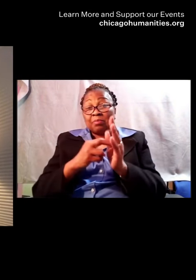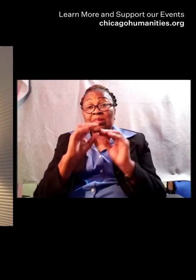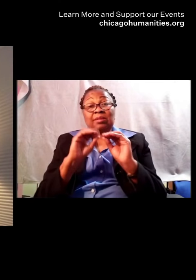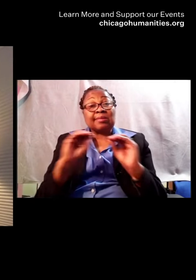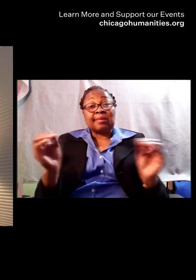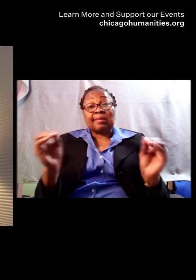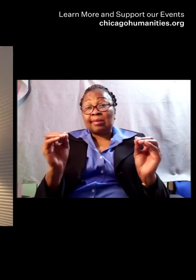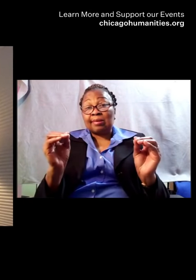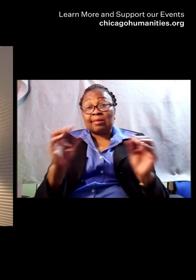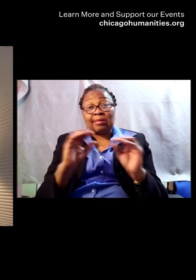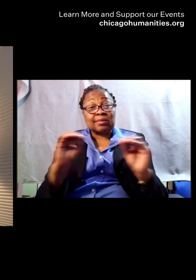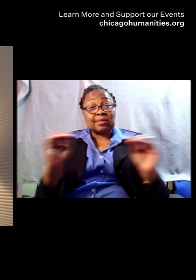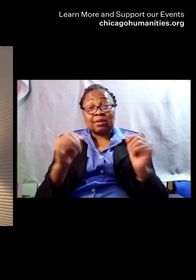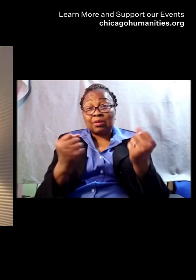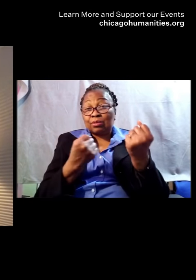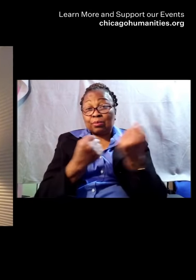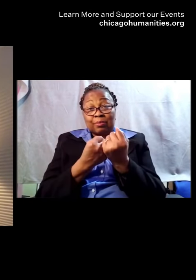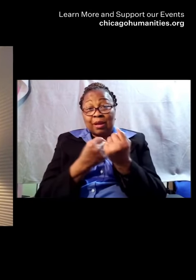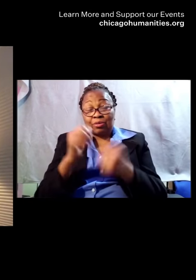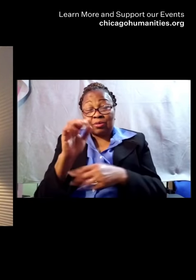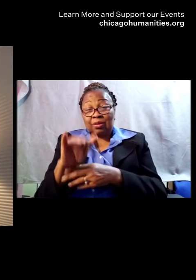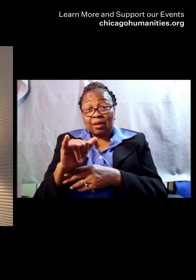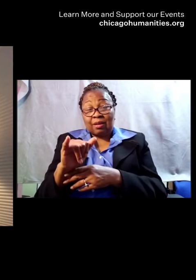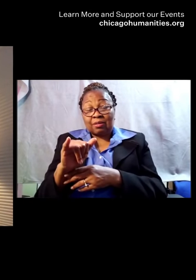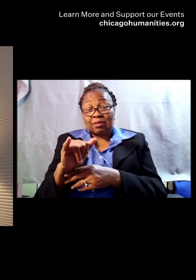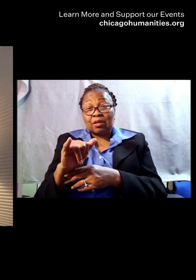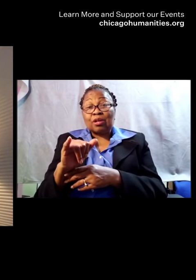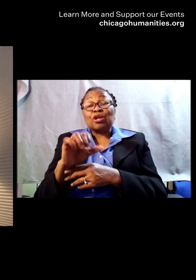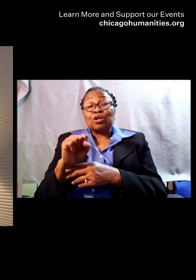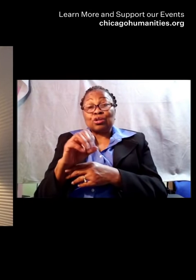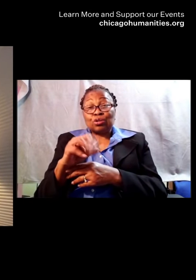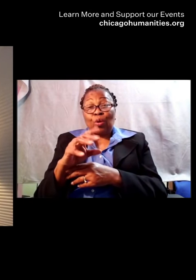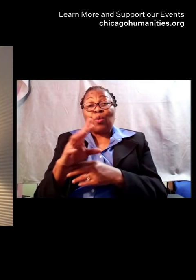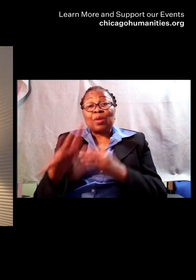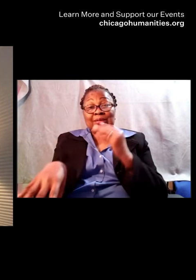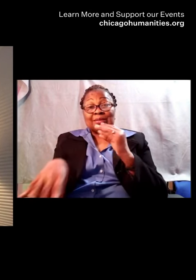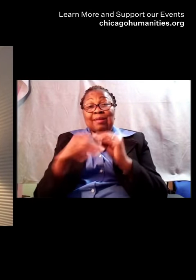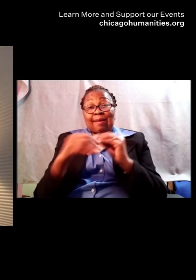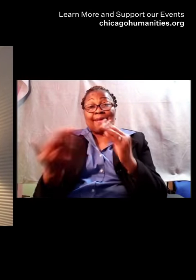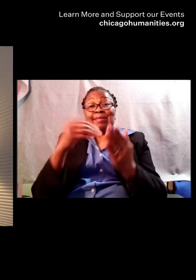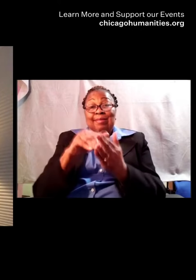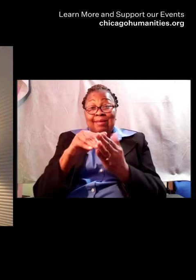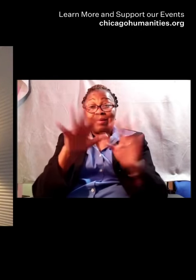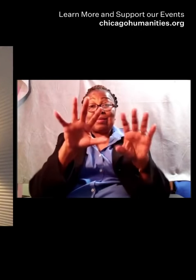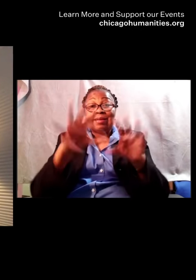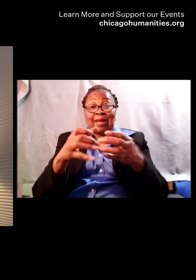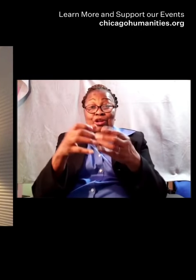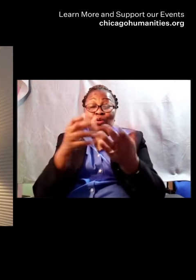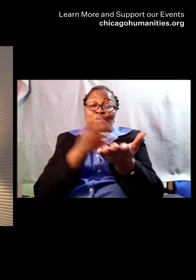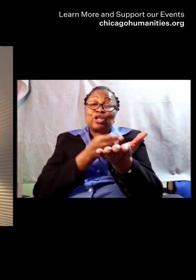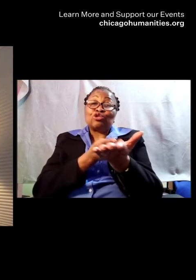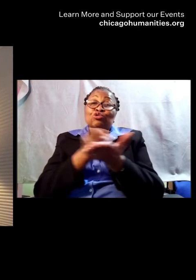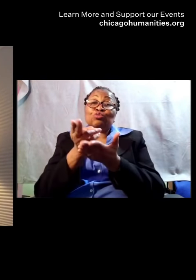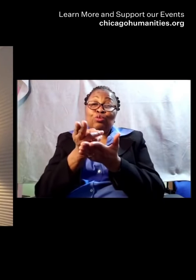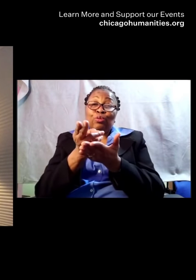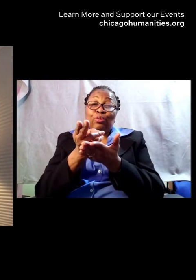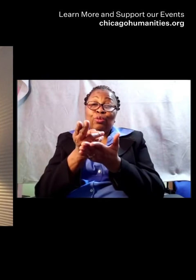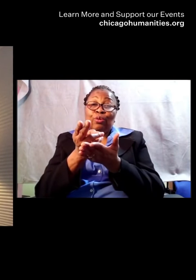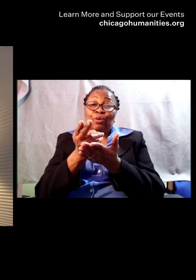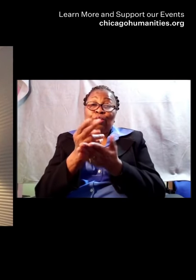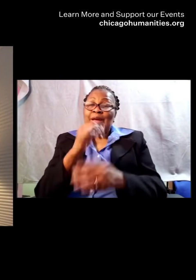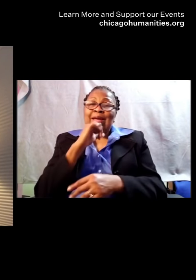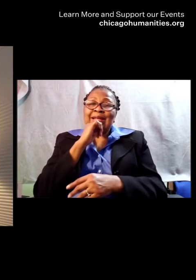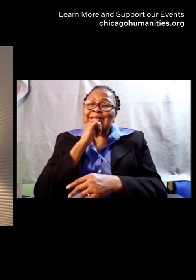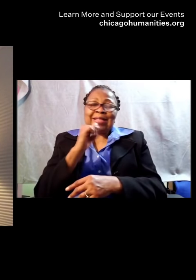anything. So let's reassert the category truth. No, it's not all fake